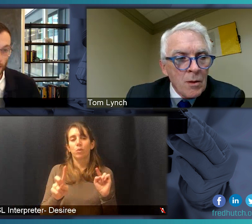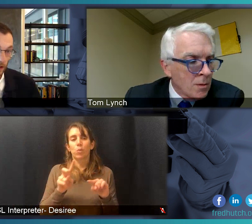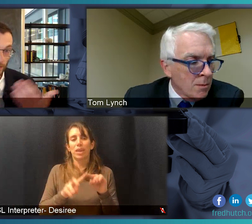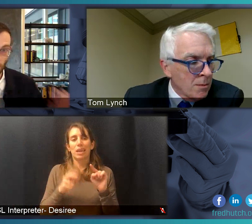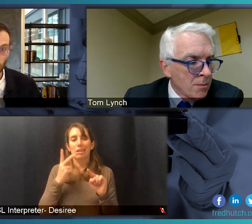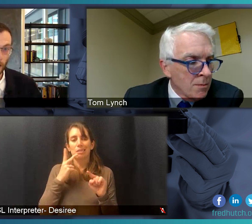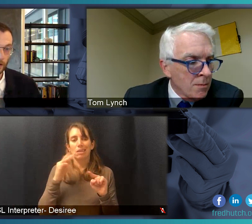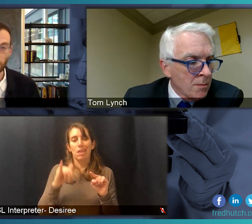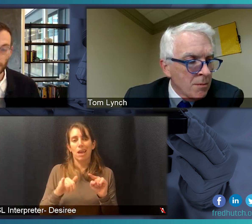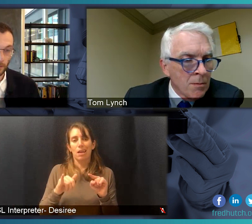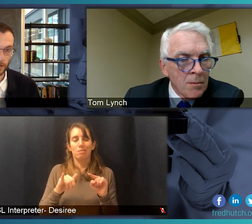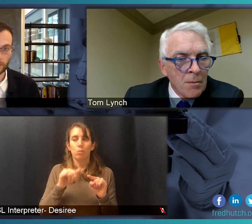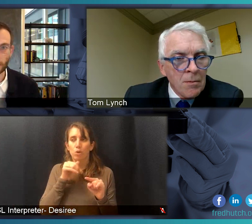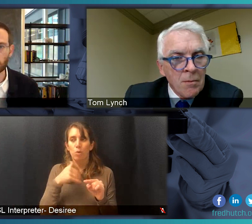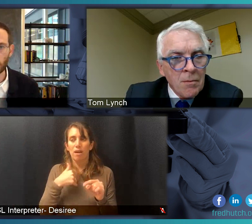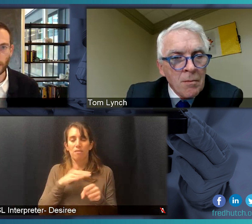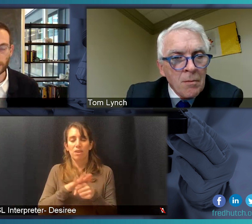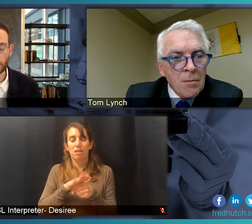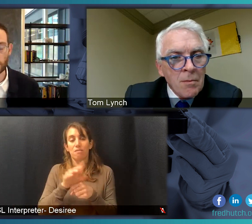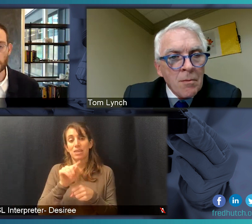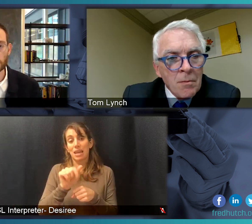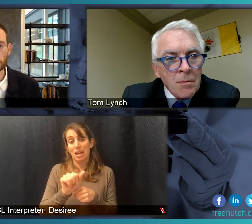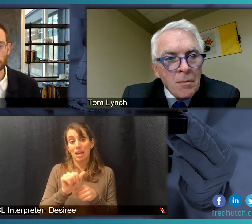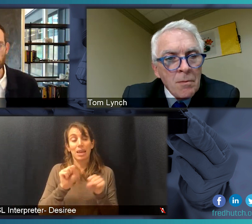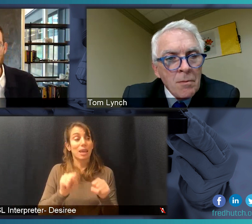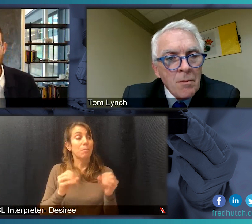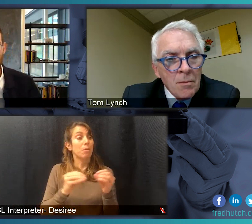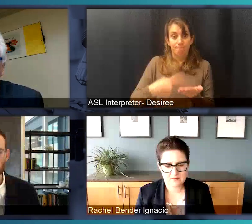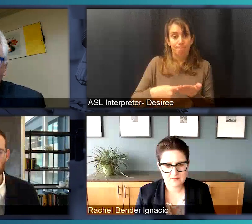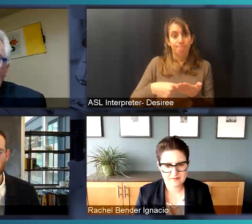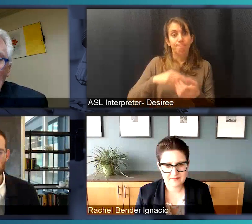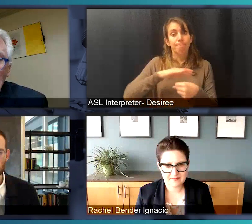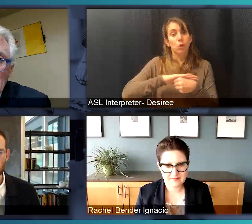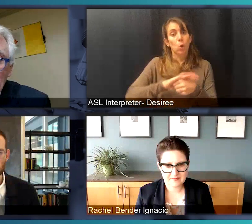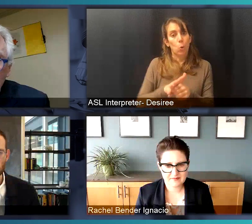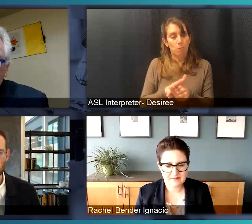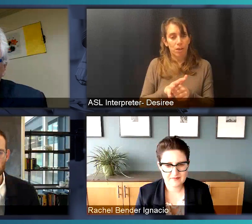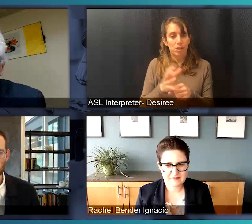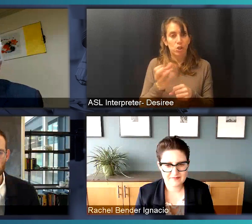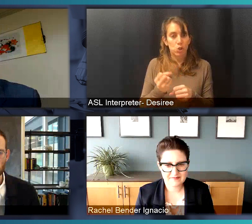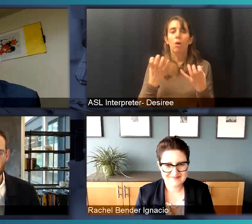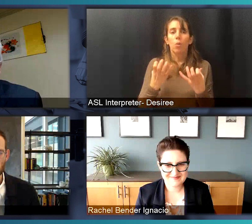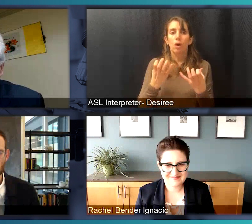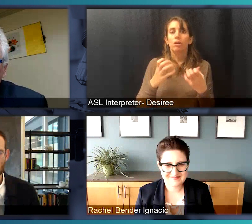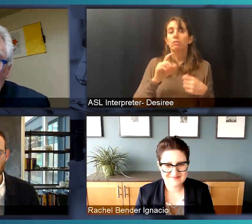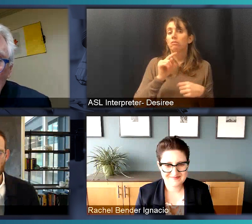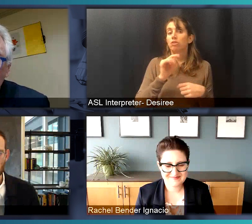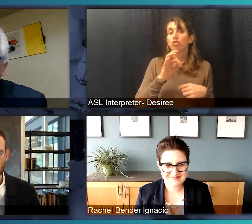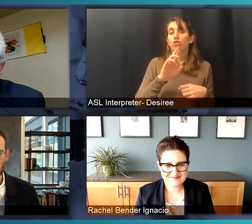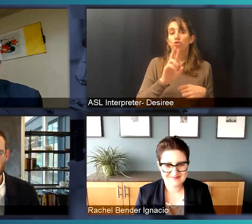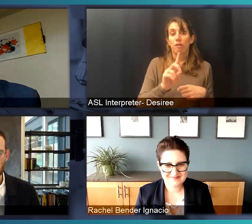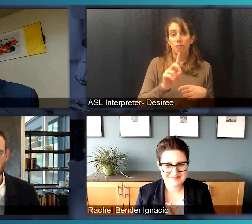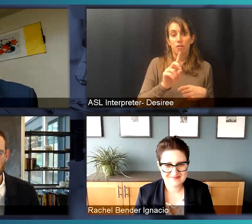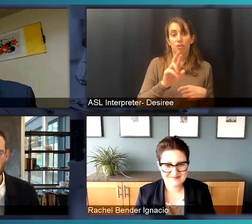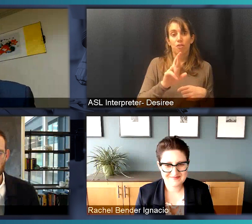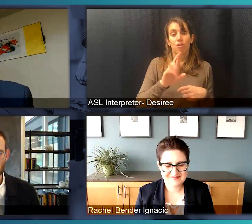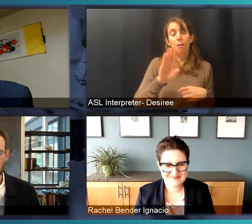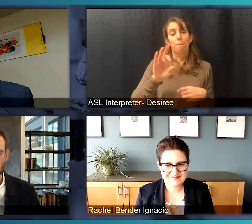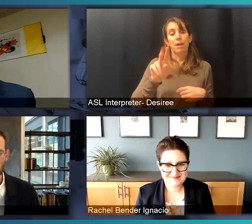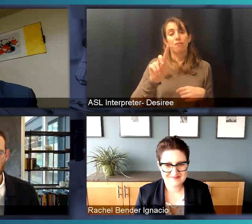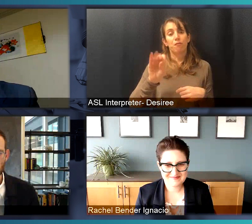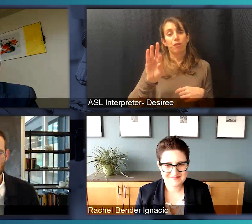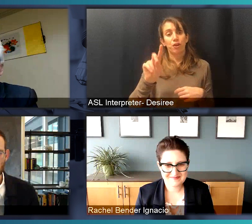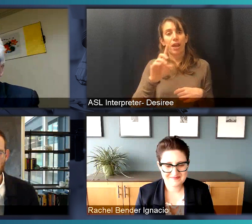in. It could be more mild, it could be more severe. We just won't know. I would like to bring back Dr. Rachel Bender